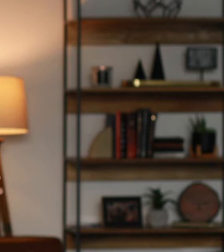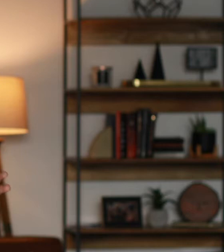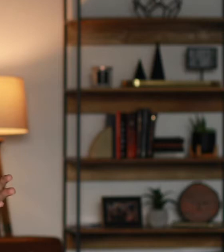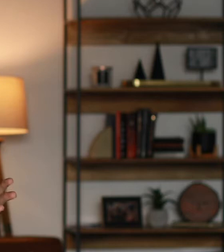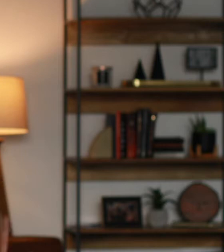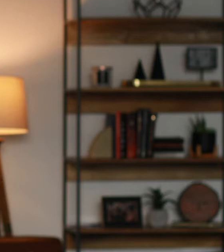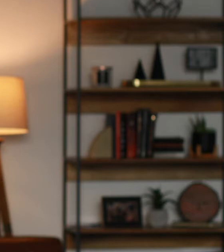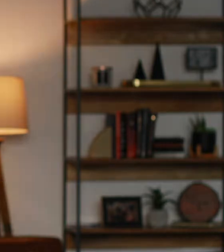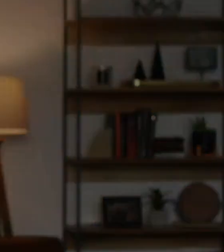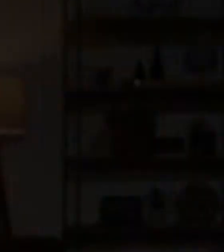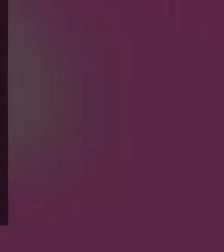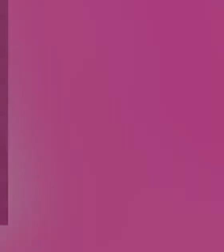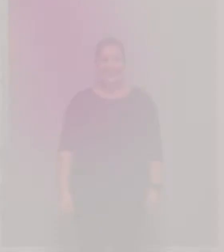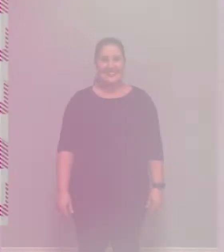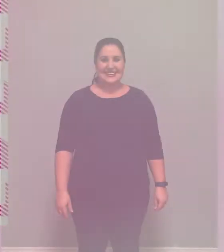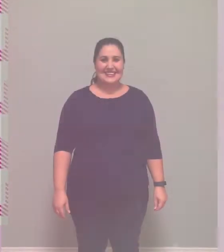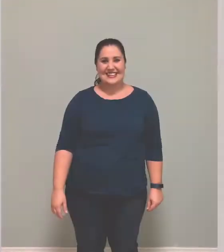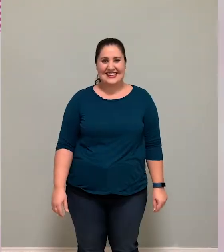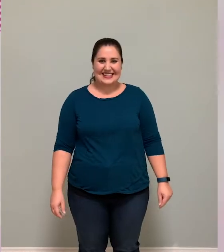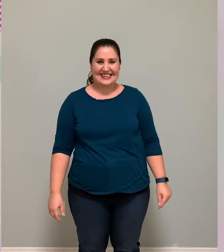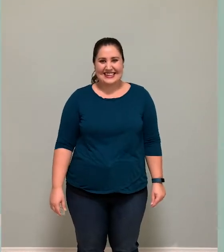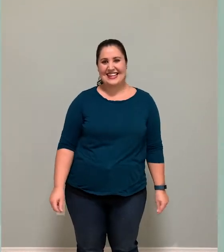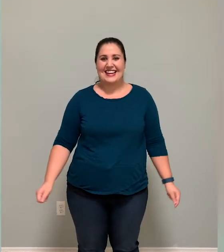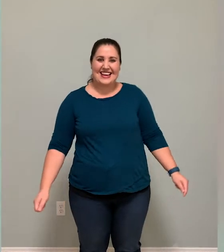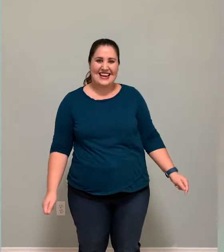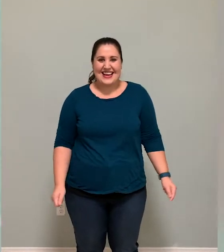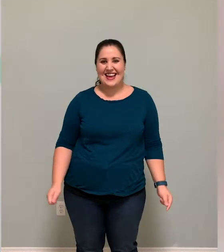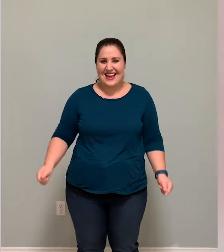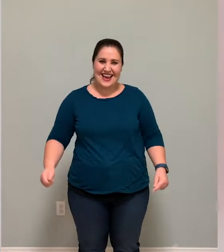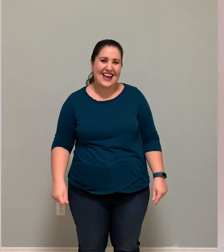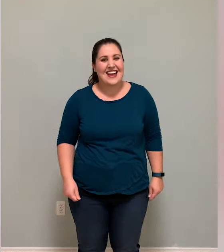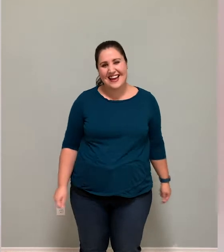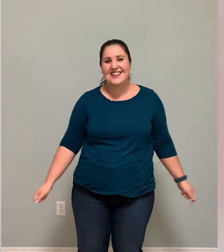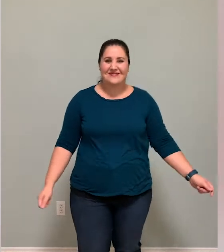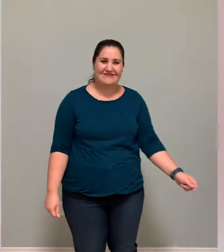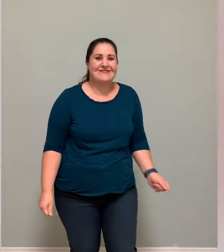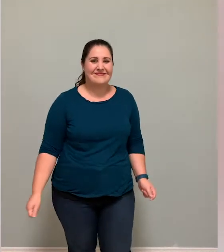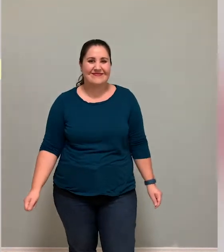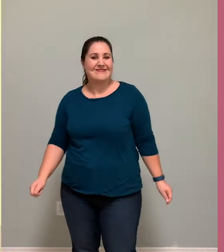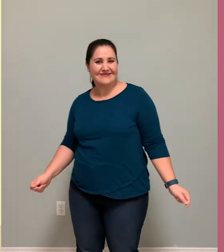He takes care of His people. Dance, dance, shake it up, shake it up.